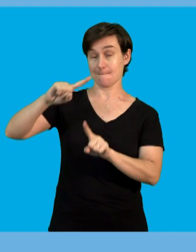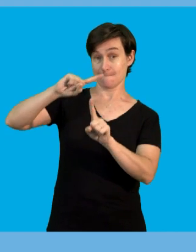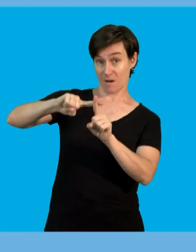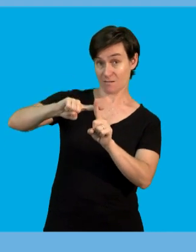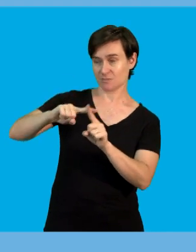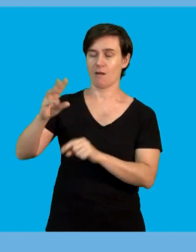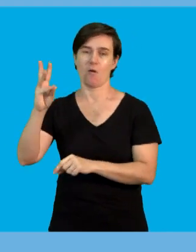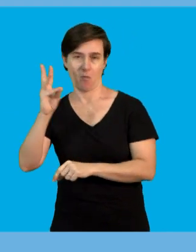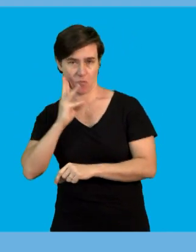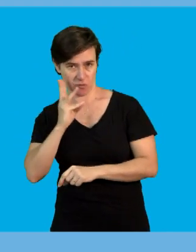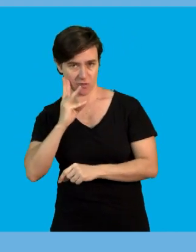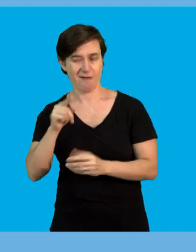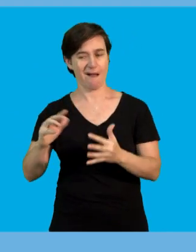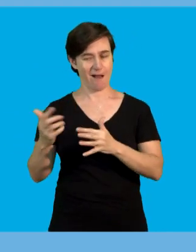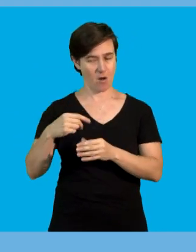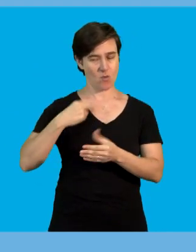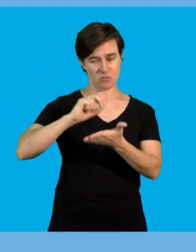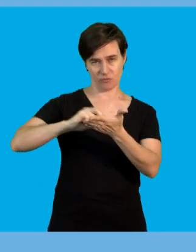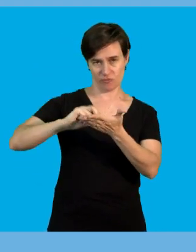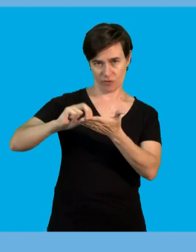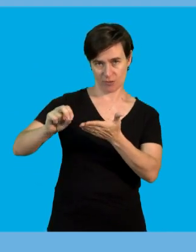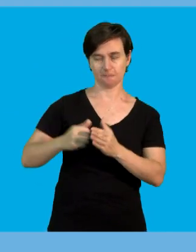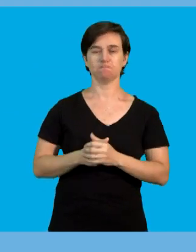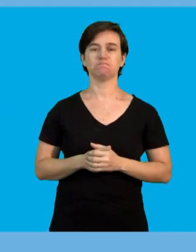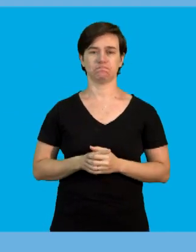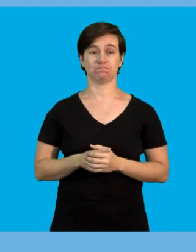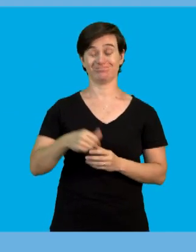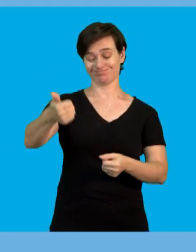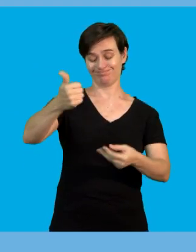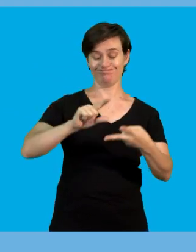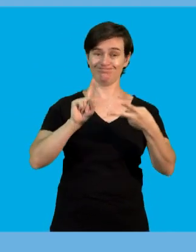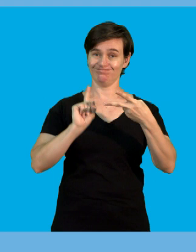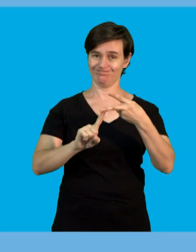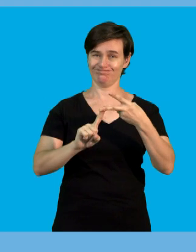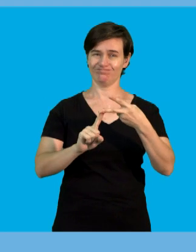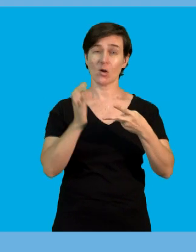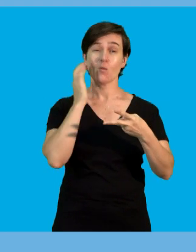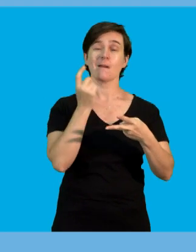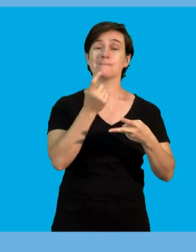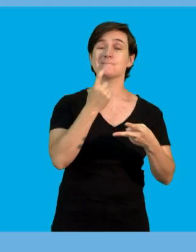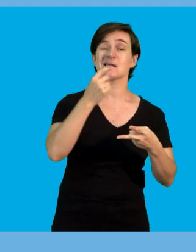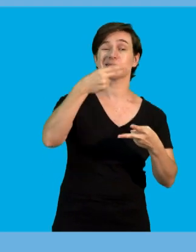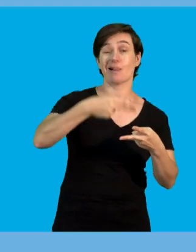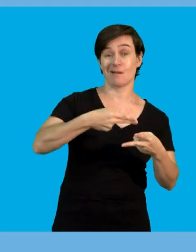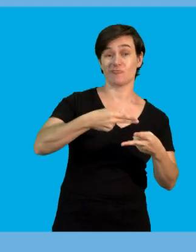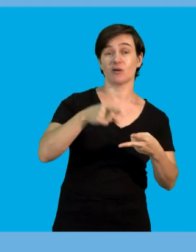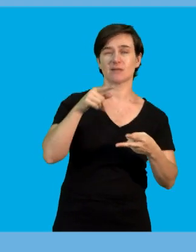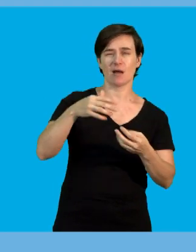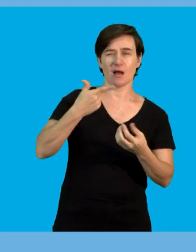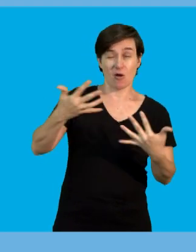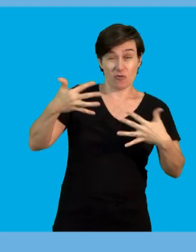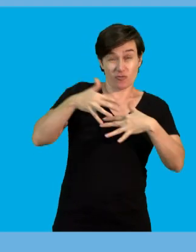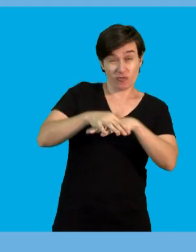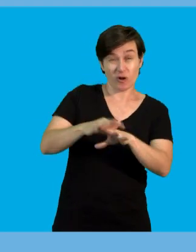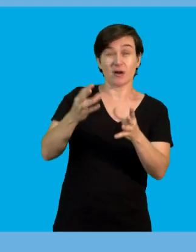salt and water. Now the second question says, when a metal hydroxide reacts with